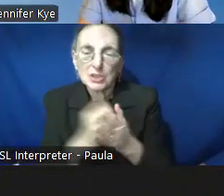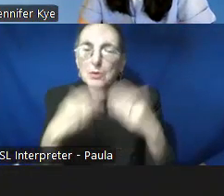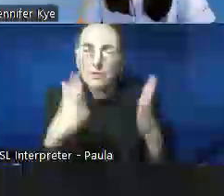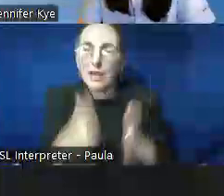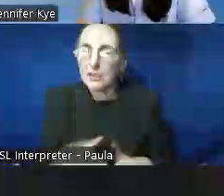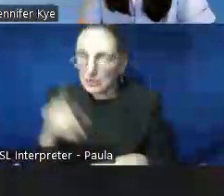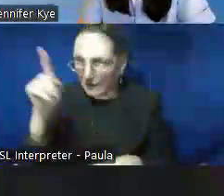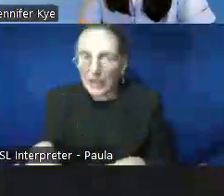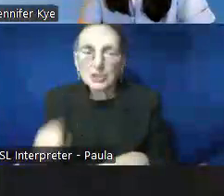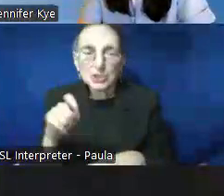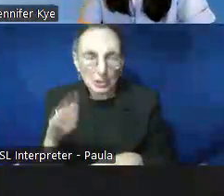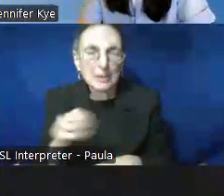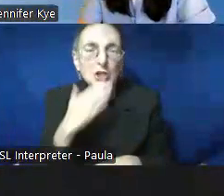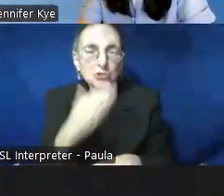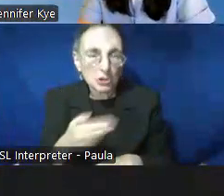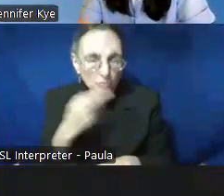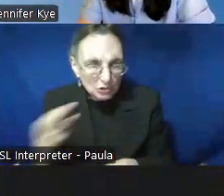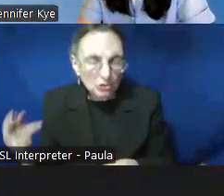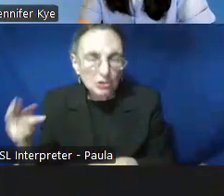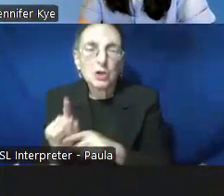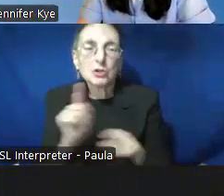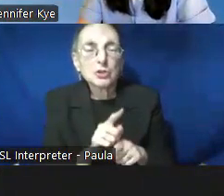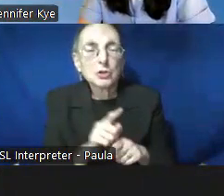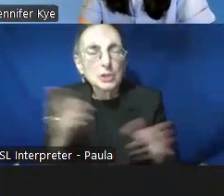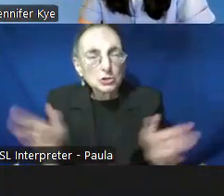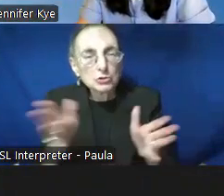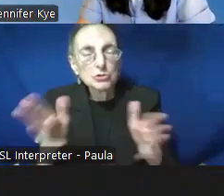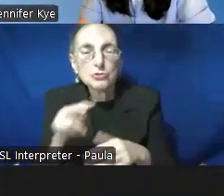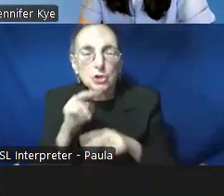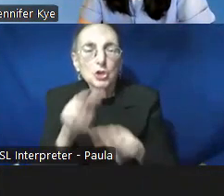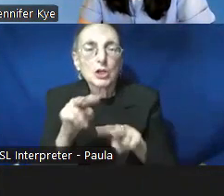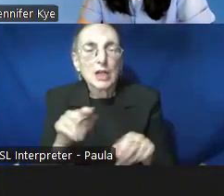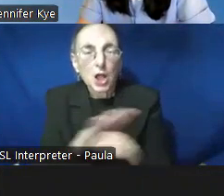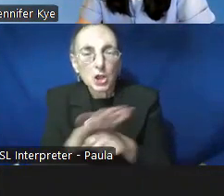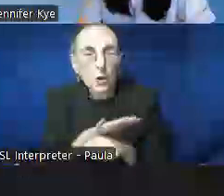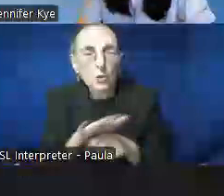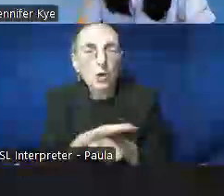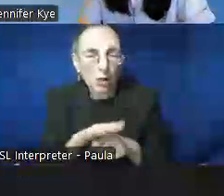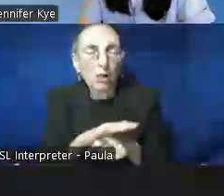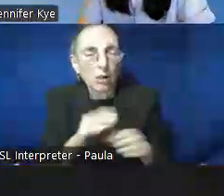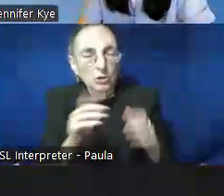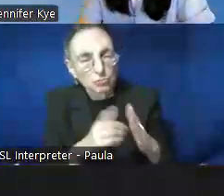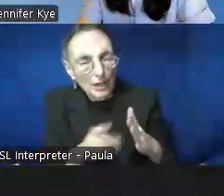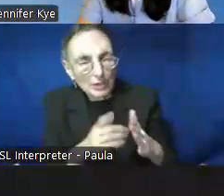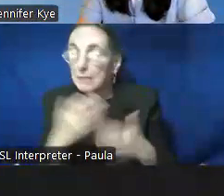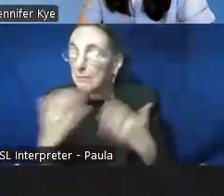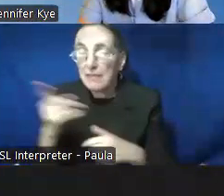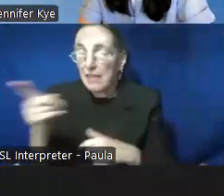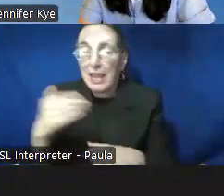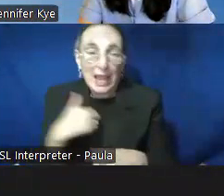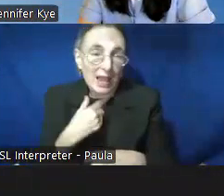resources. And I also encourage you to look at local directories as well, because they might have legal aid programs that are not listed here.